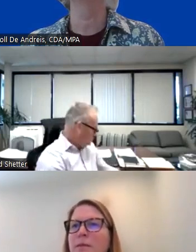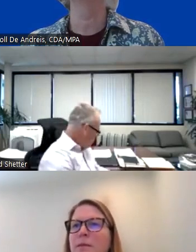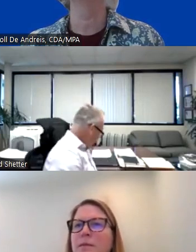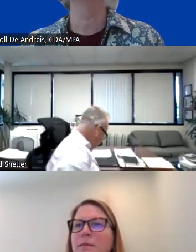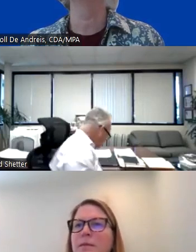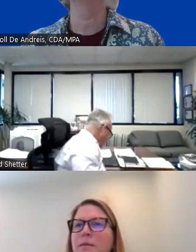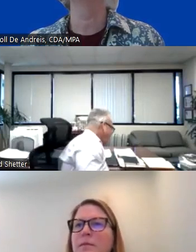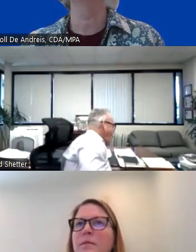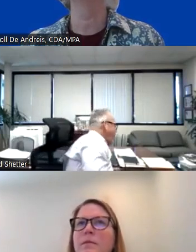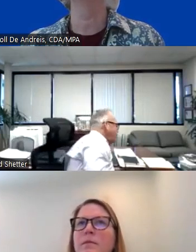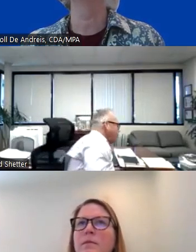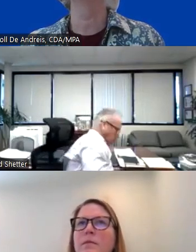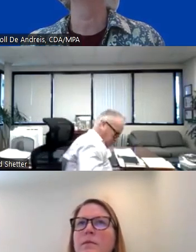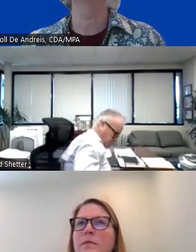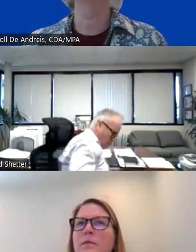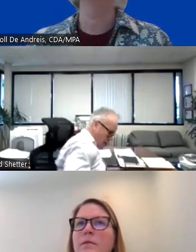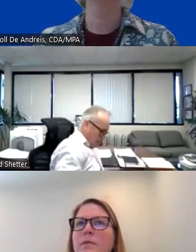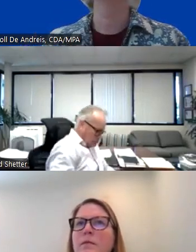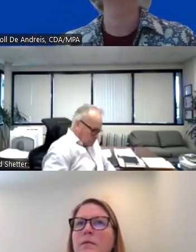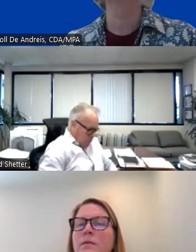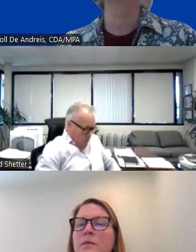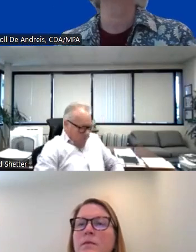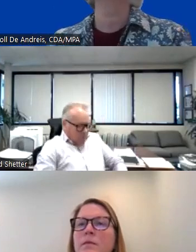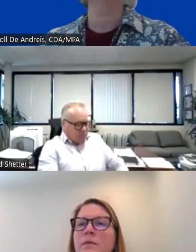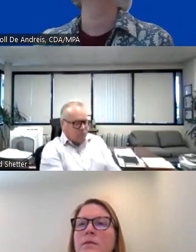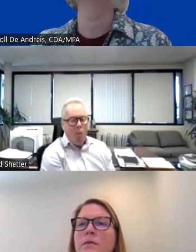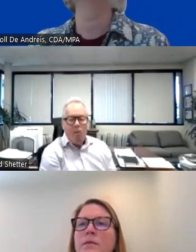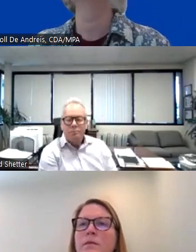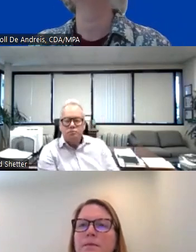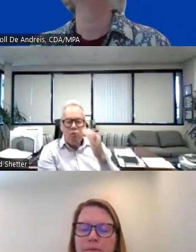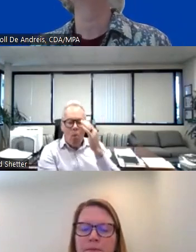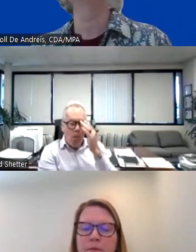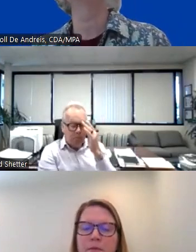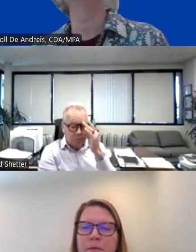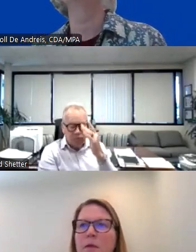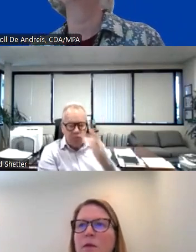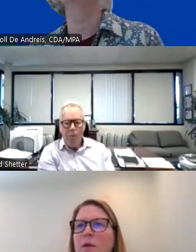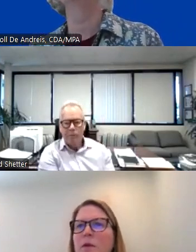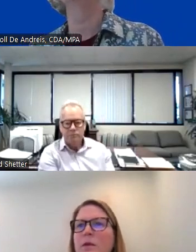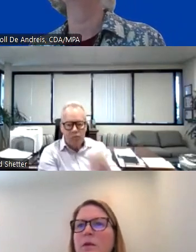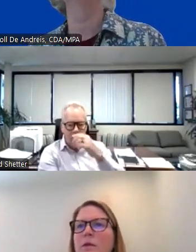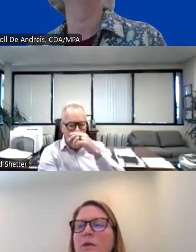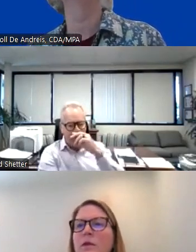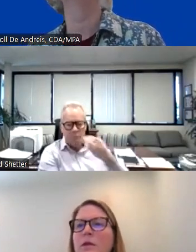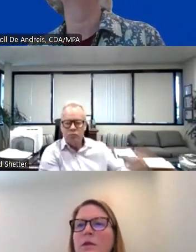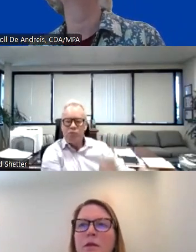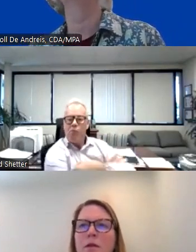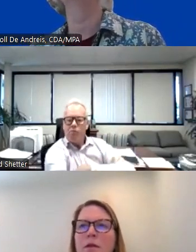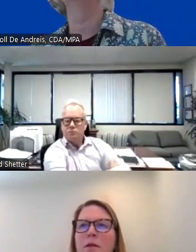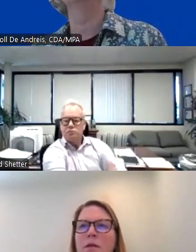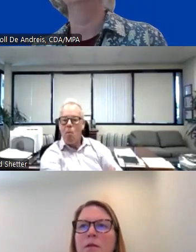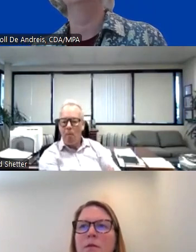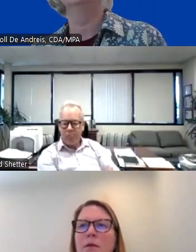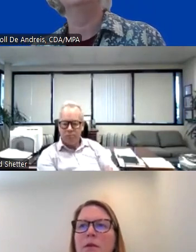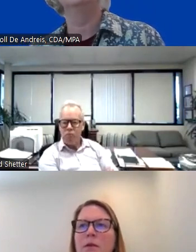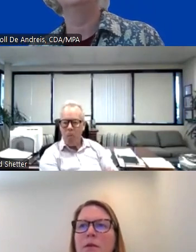certain, key information that you're going to ask across all applications, why not just have one person assist with that, right?